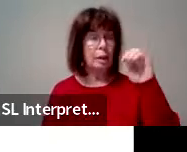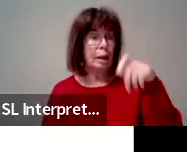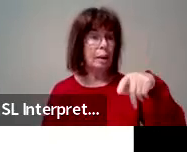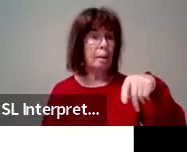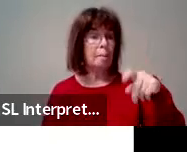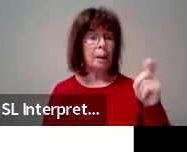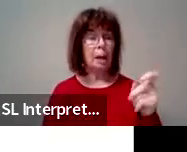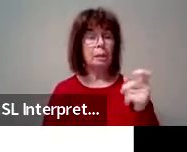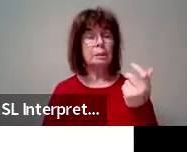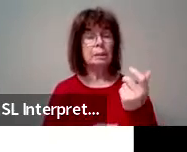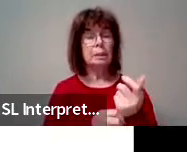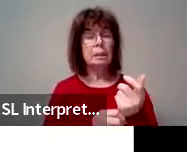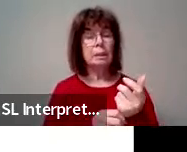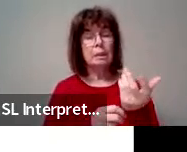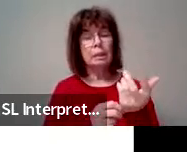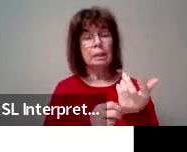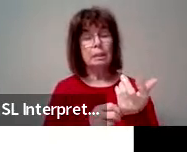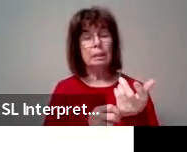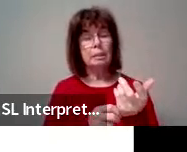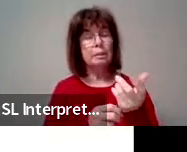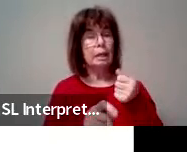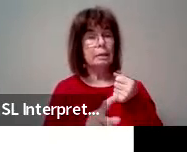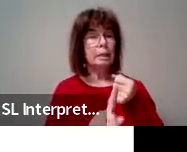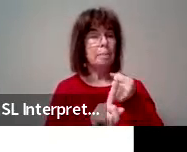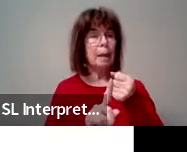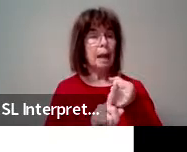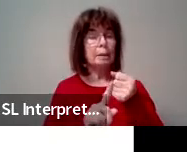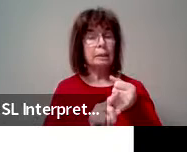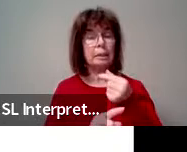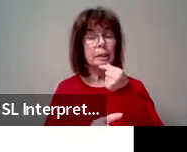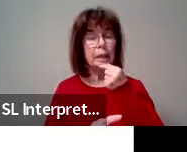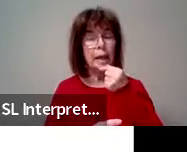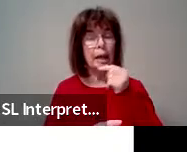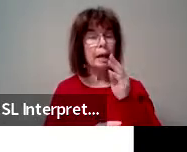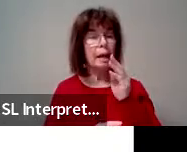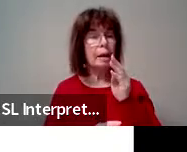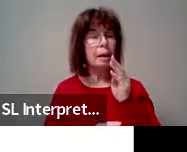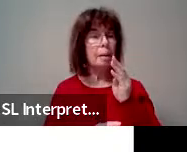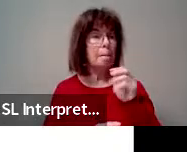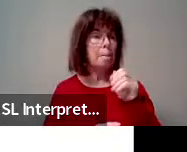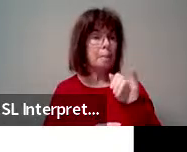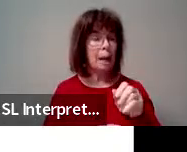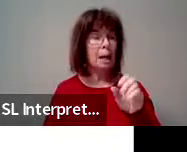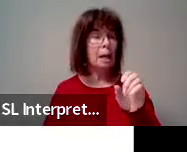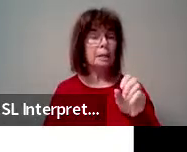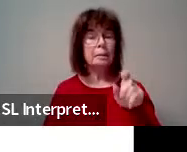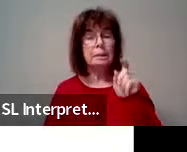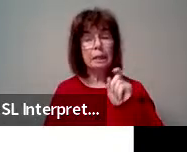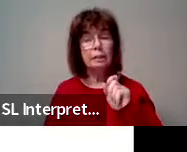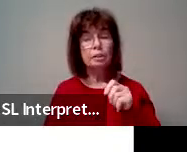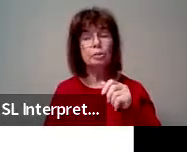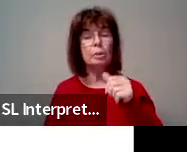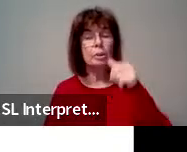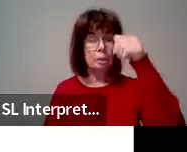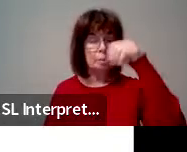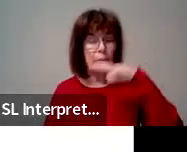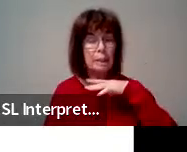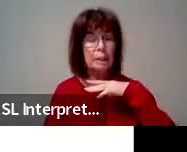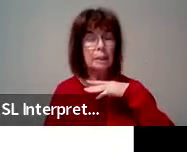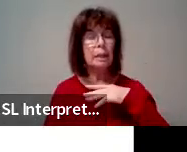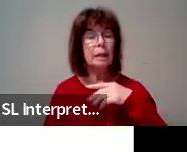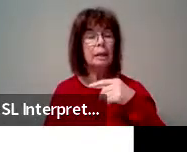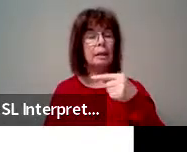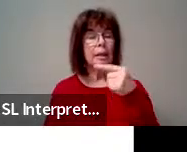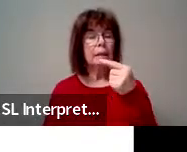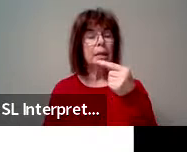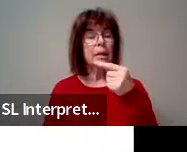has primarily impacted gay, bisexual men and other men who have sex with men in the Black, African American, and